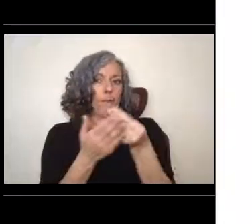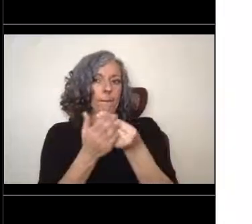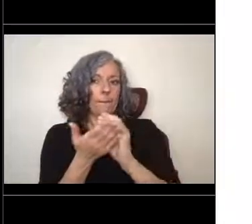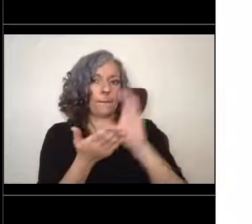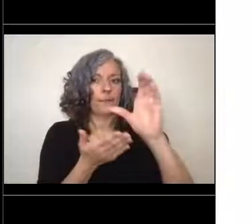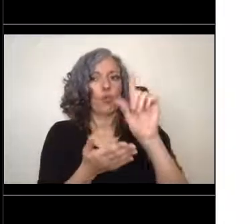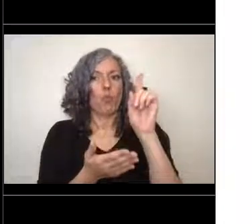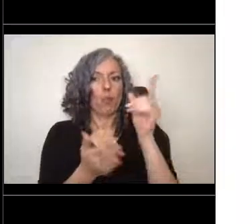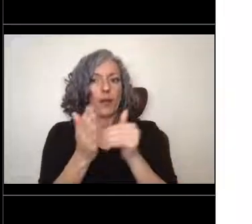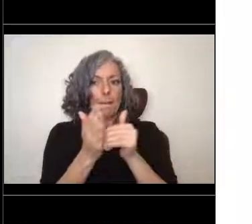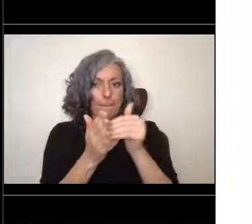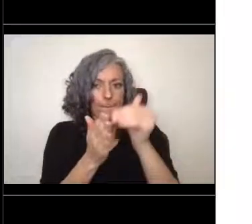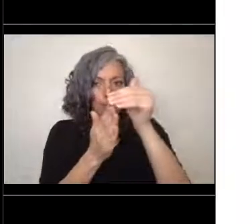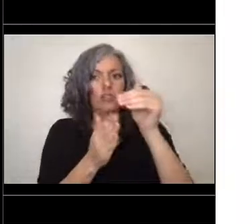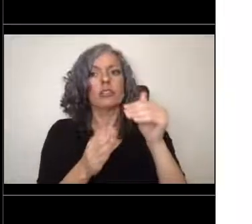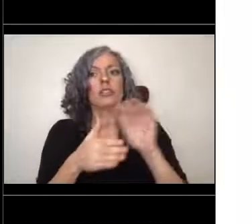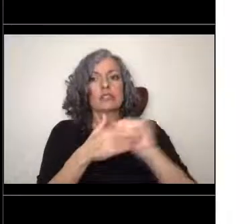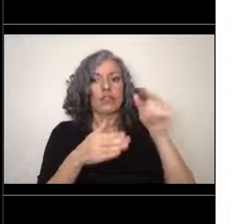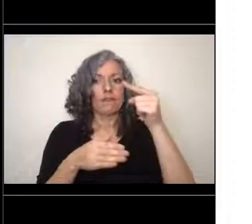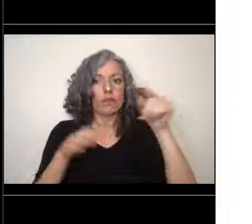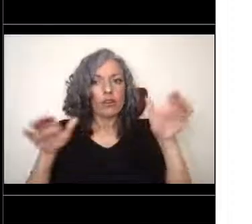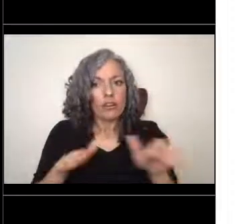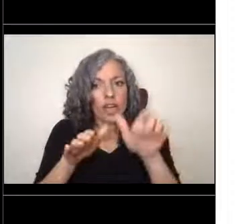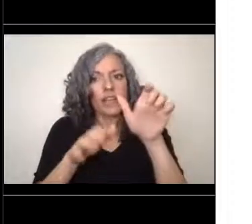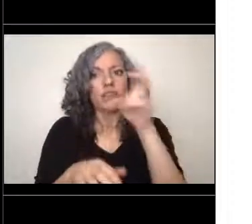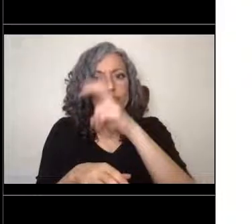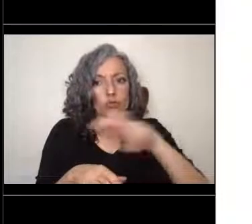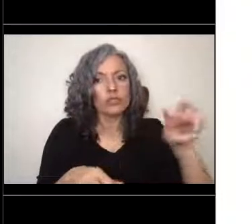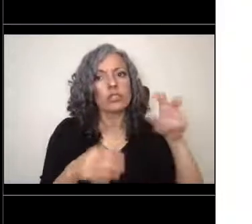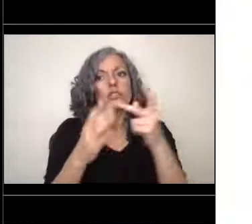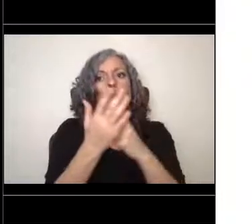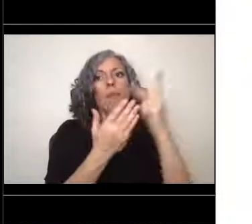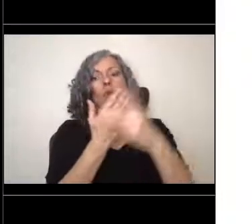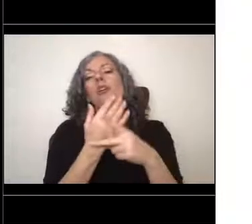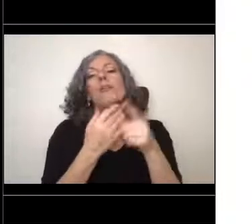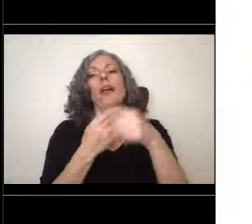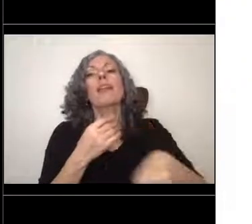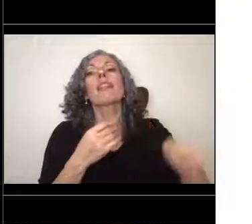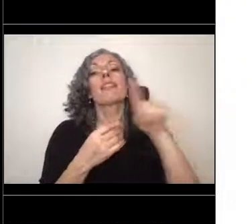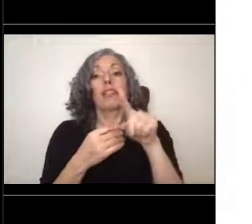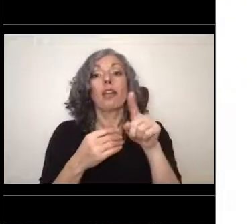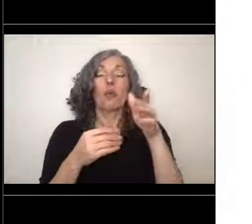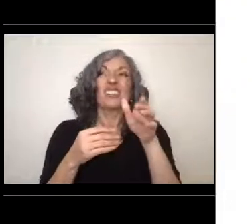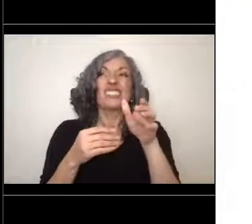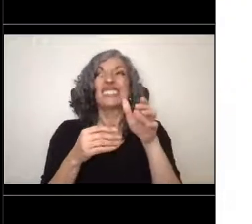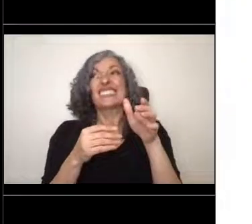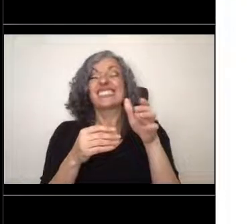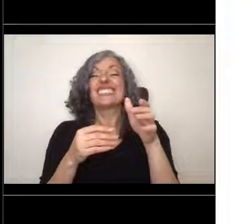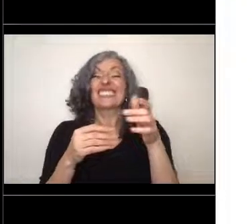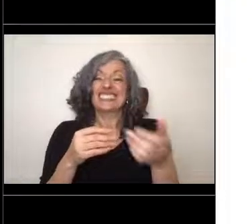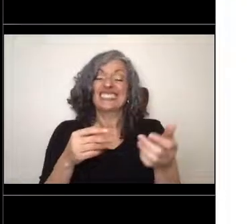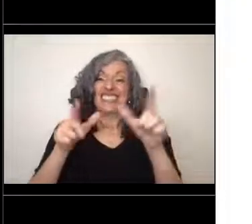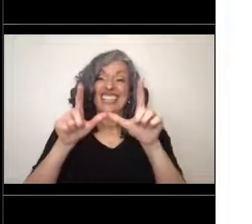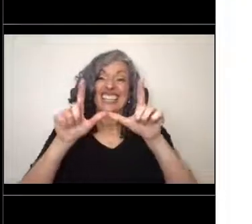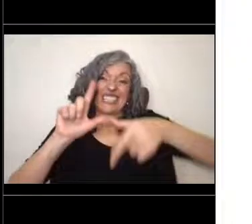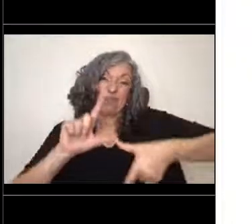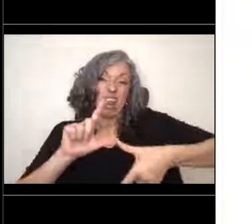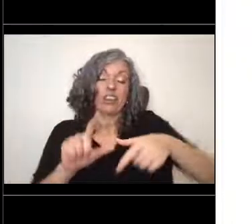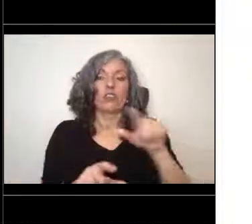billion that was provided for the Active Transportation Program, those funds are set to lapse or expire in June of